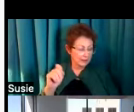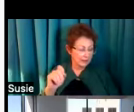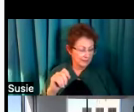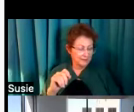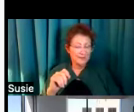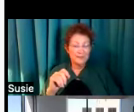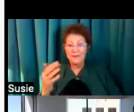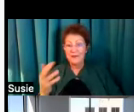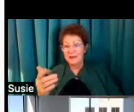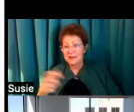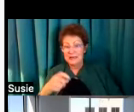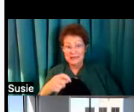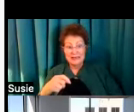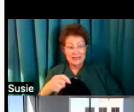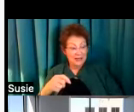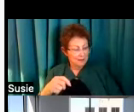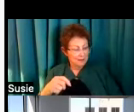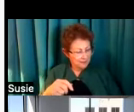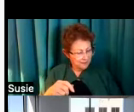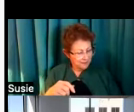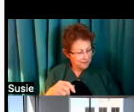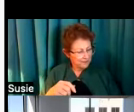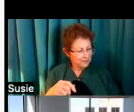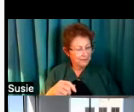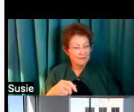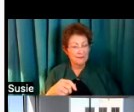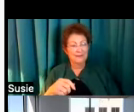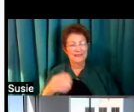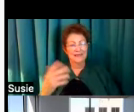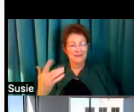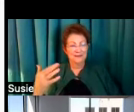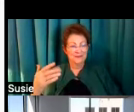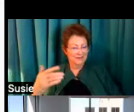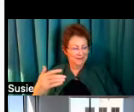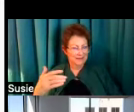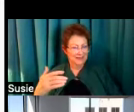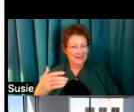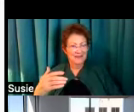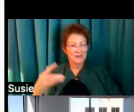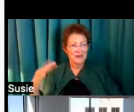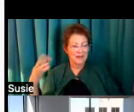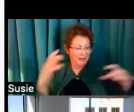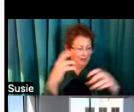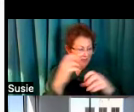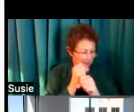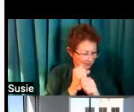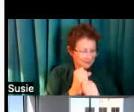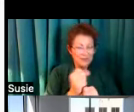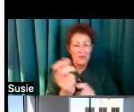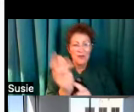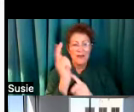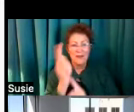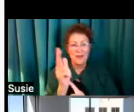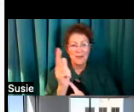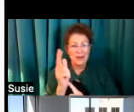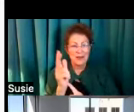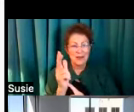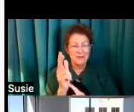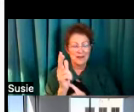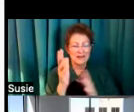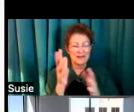And so I think we can kind of wrap up. We have 3 minutes